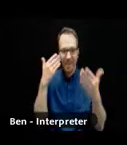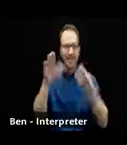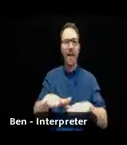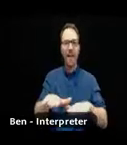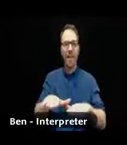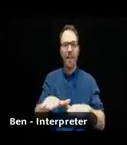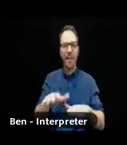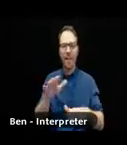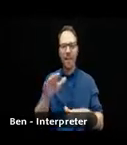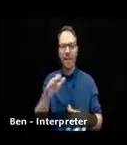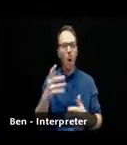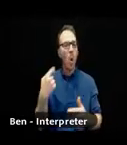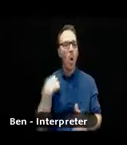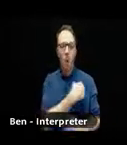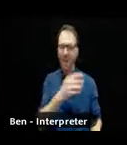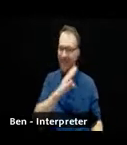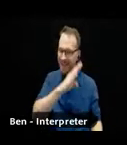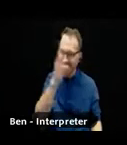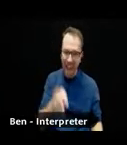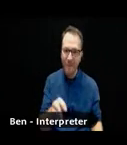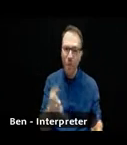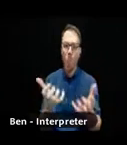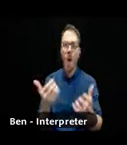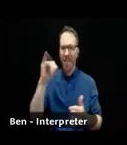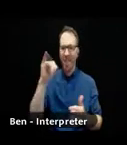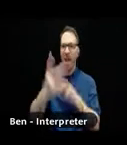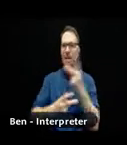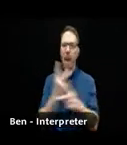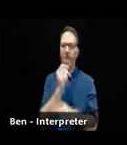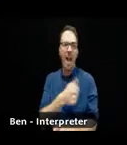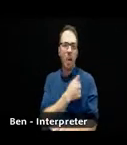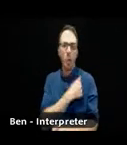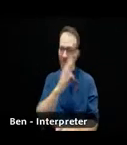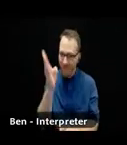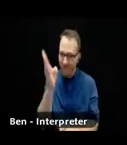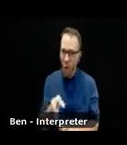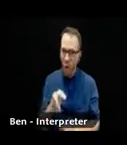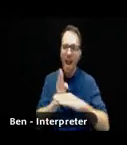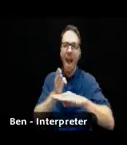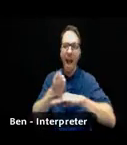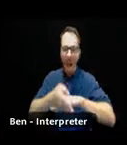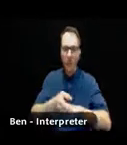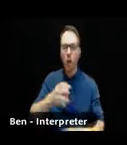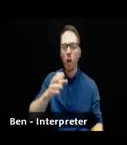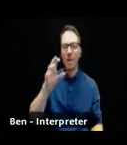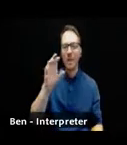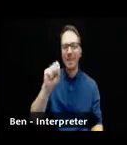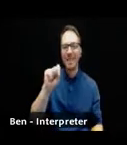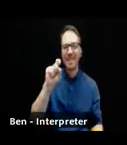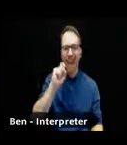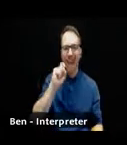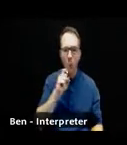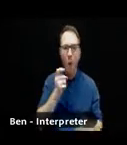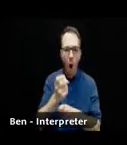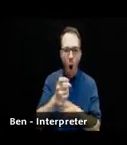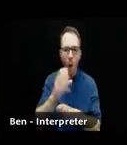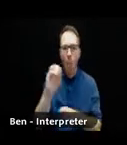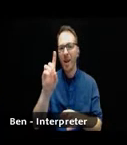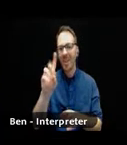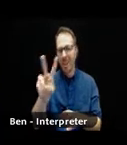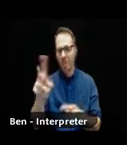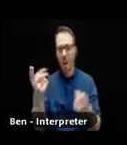negotiation. So we never want to have that kind of attitude after a sexual harm or domestic violence occurred,